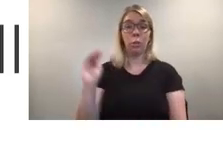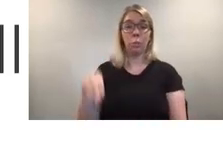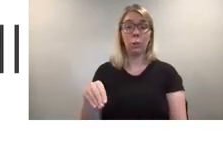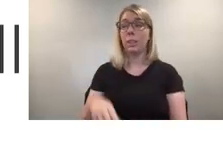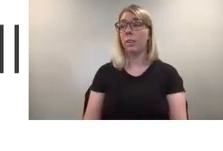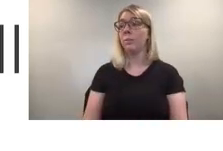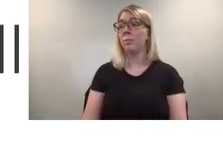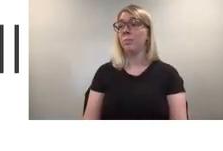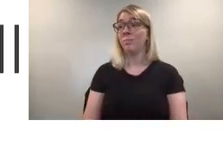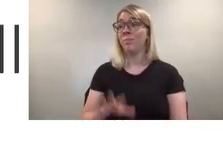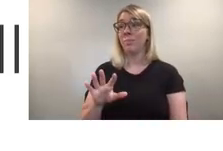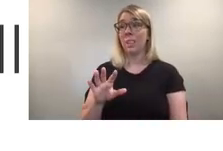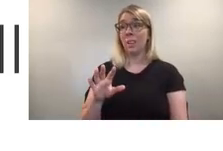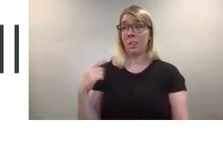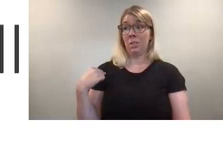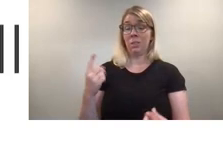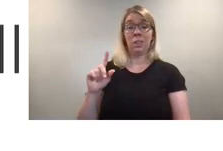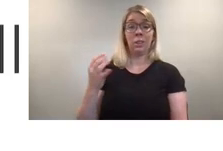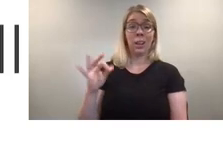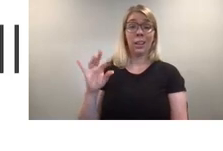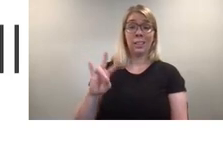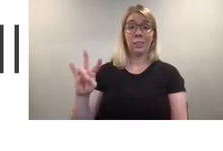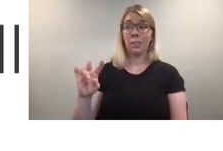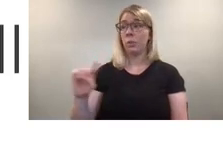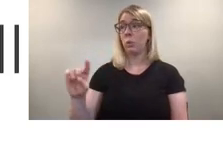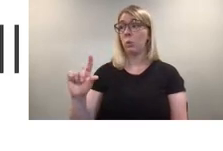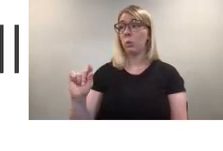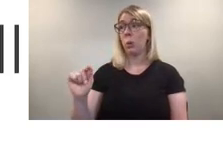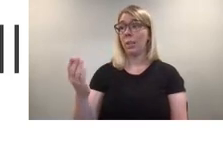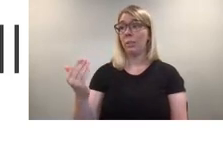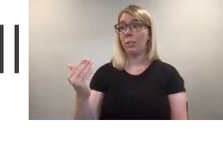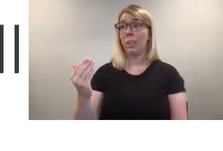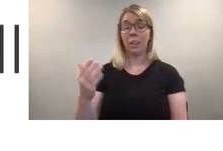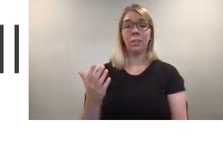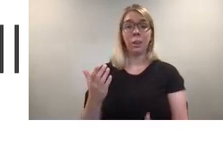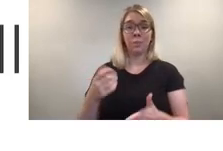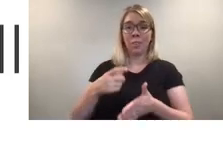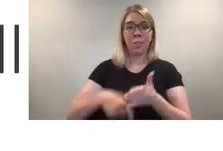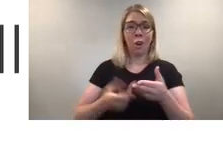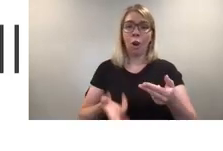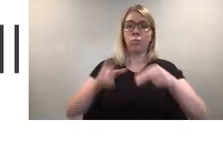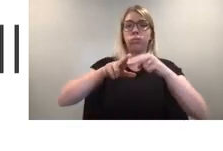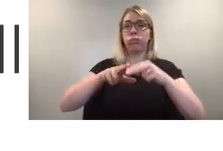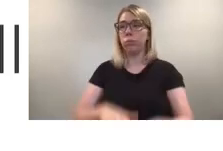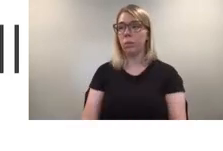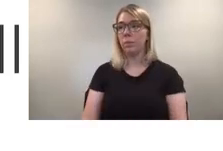increased over 1,000%. I'm sure you've seen that. The increase in the cost of textbooks outpaced currency inflation